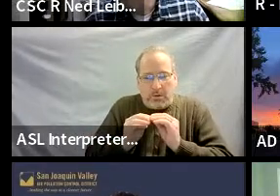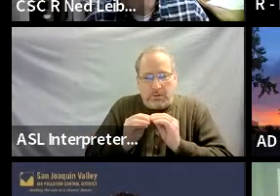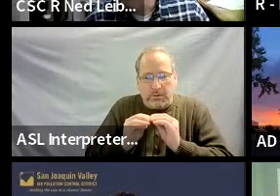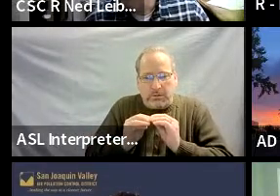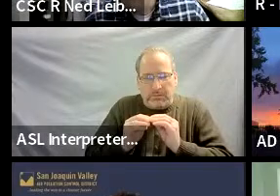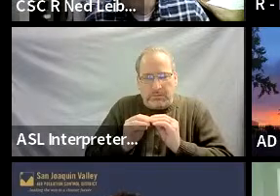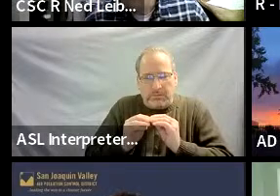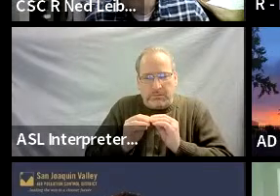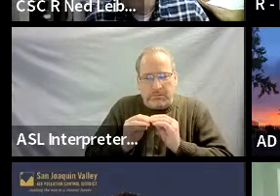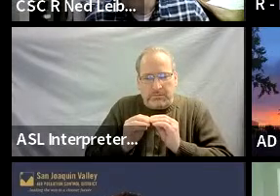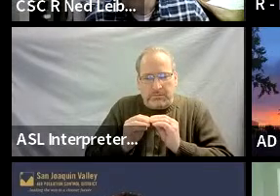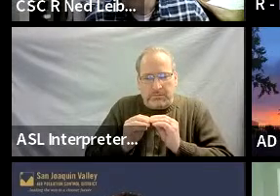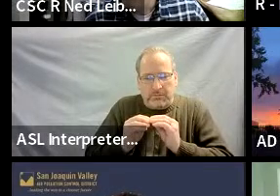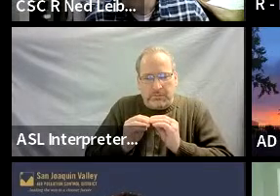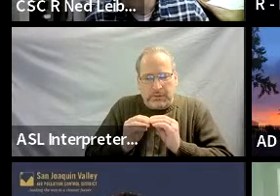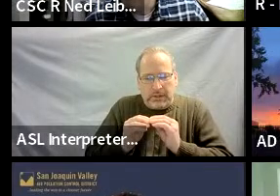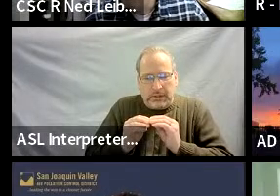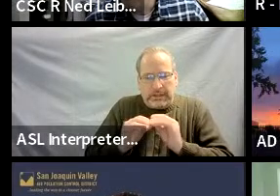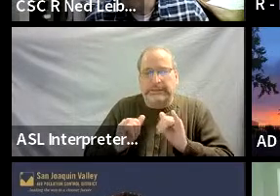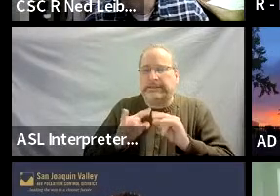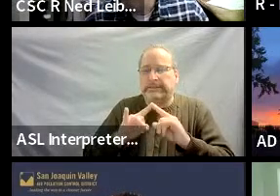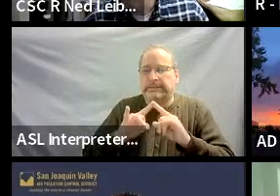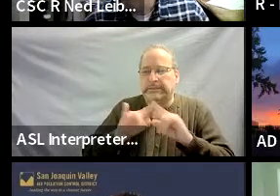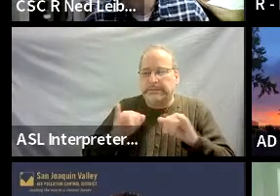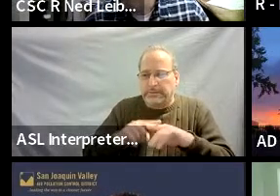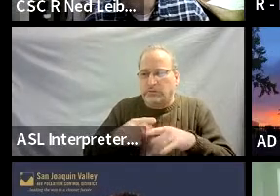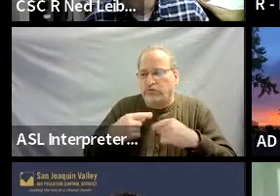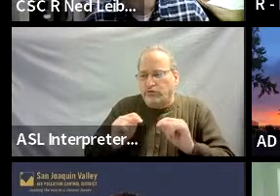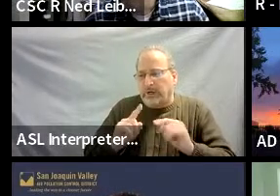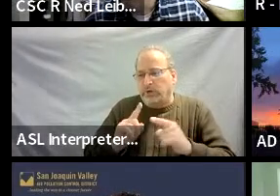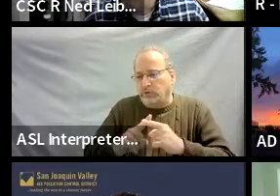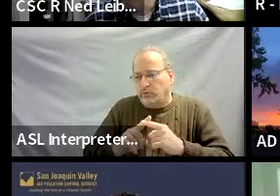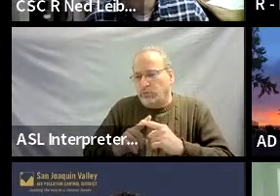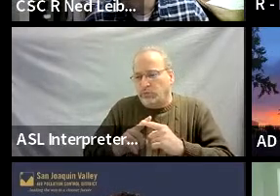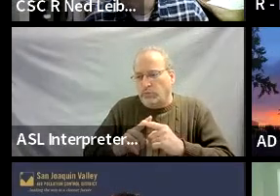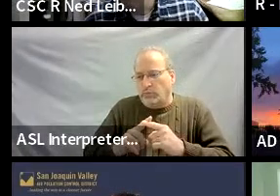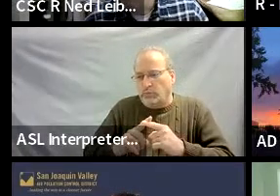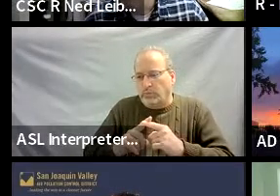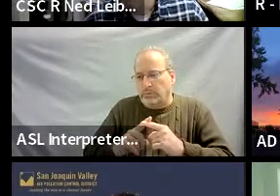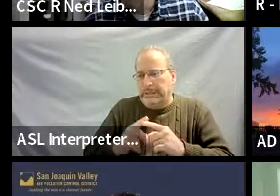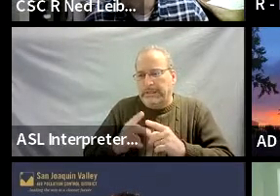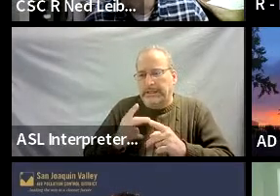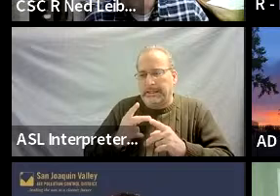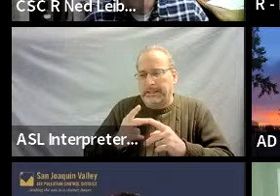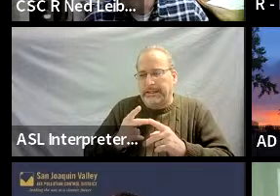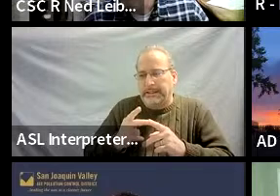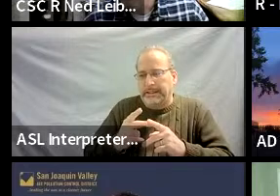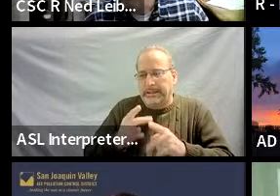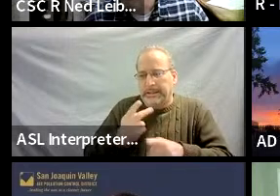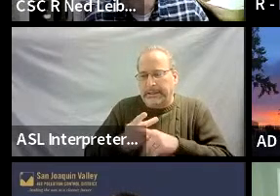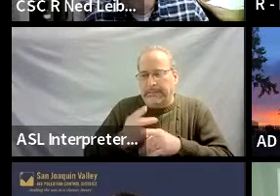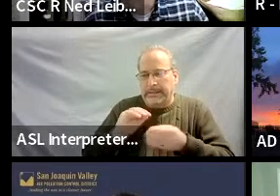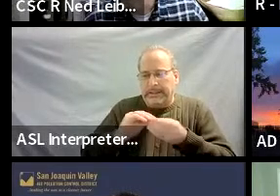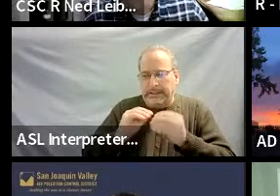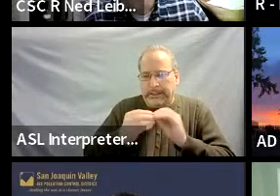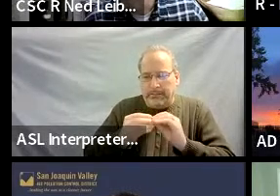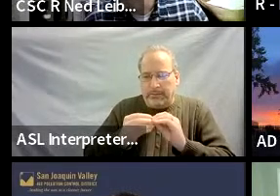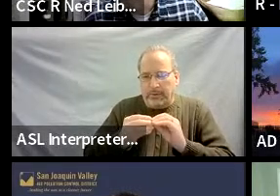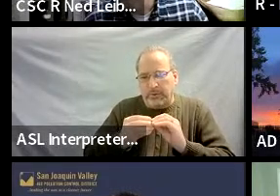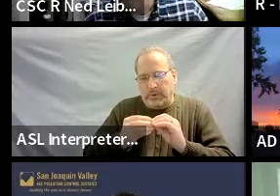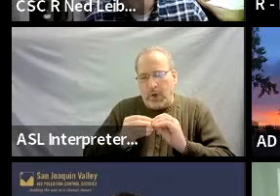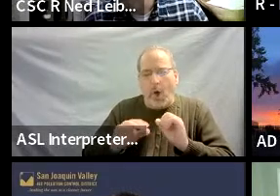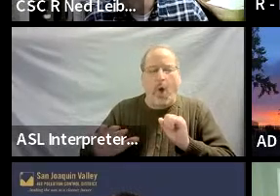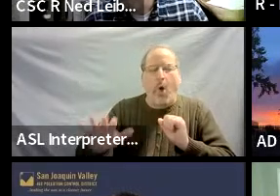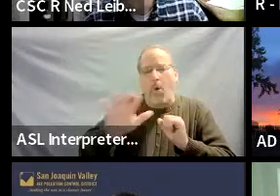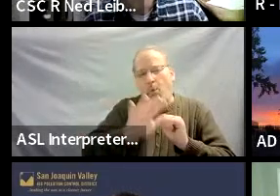But yeah, so at the same time, you know, trying to keep the number, you know, roughly to